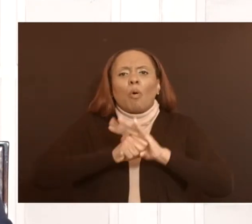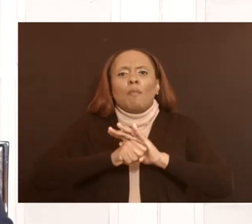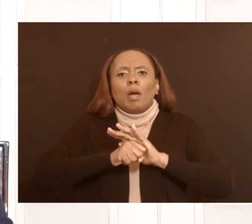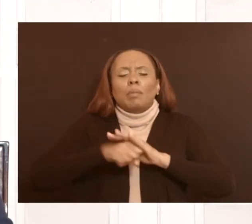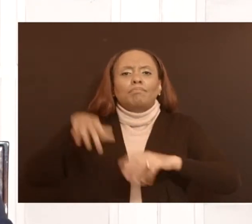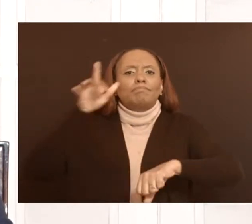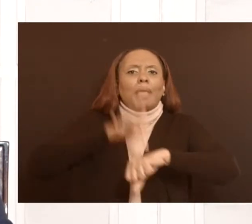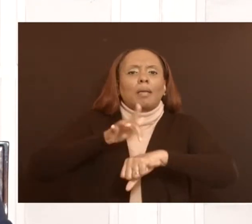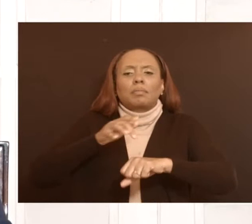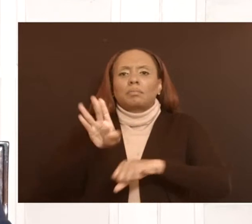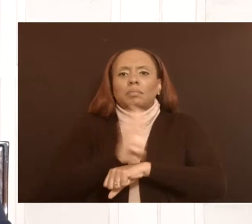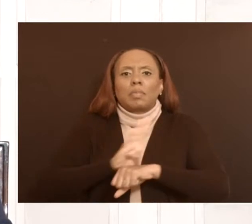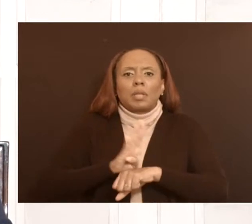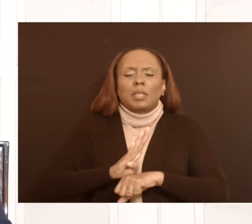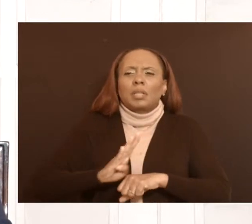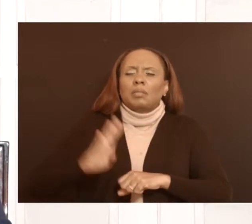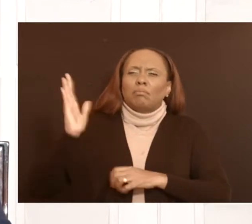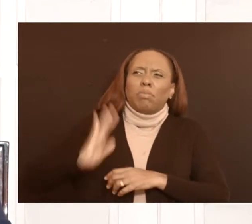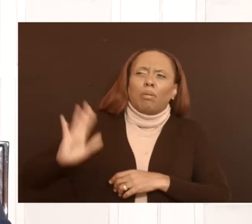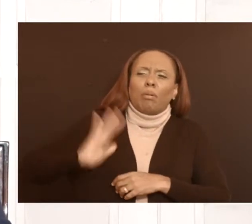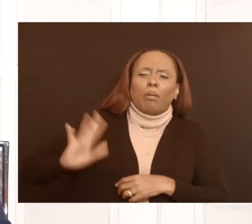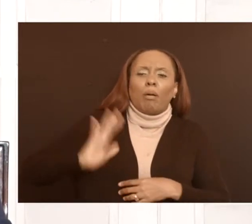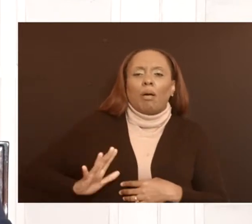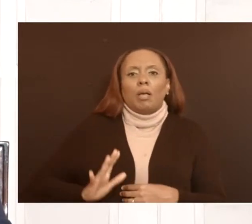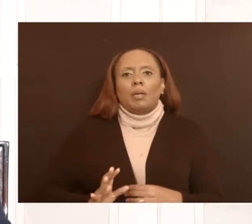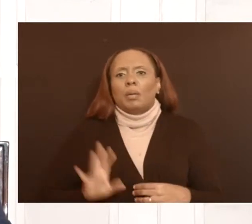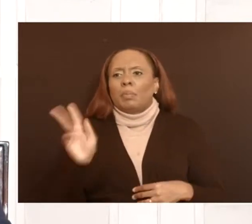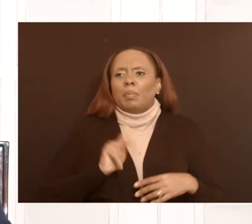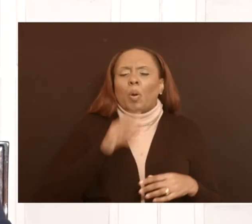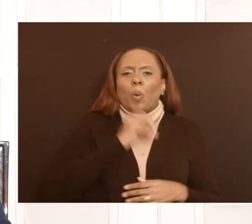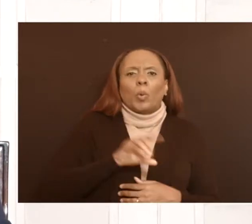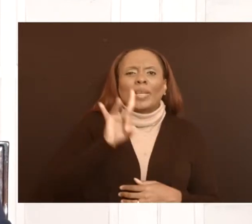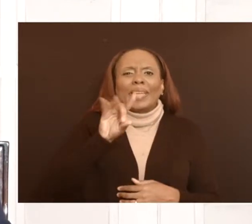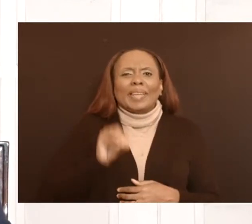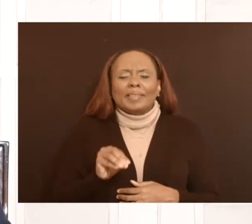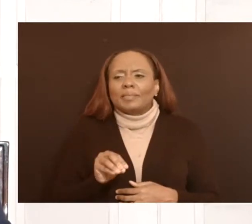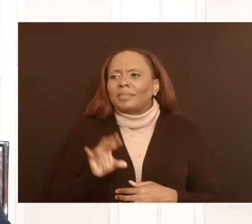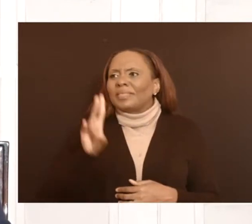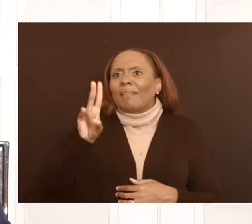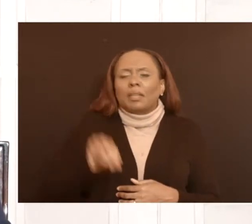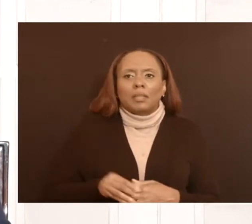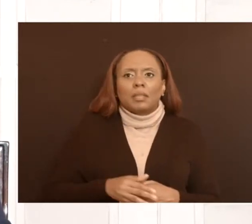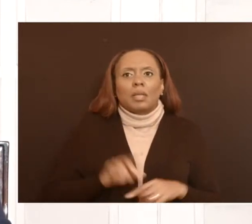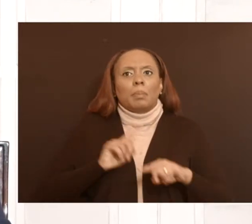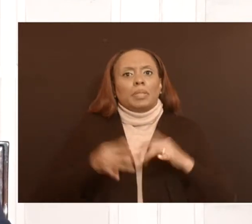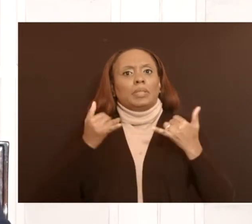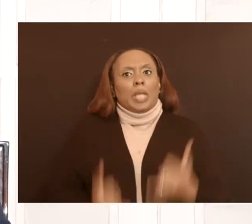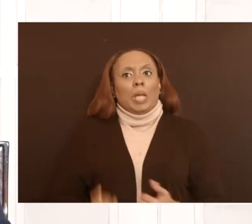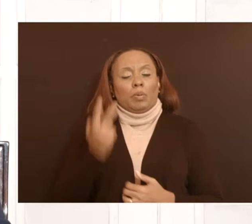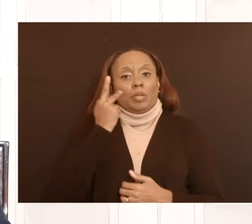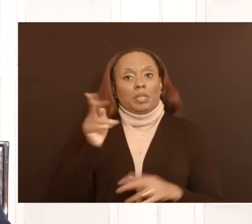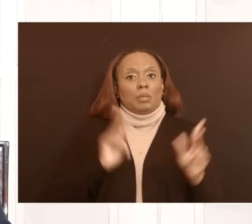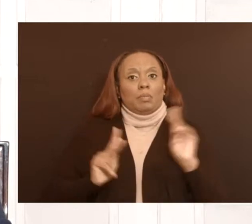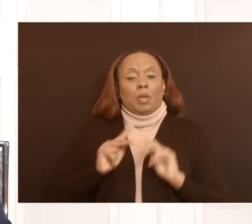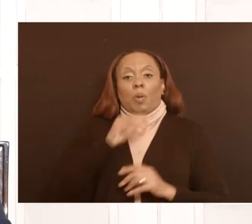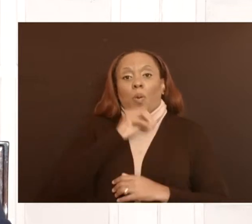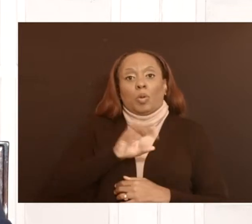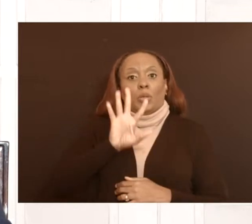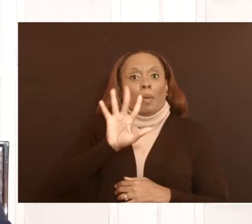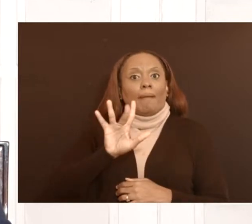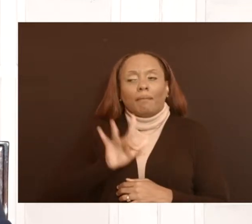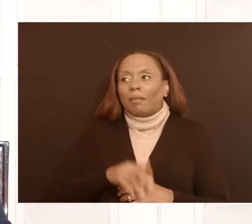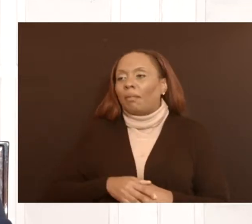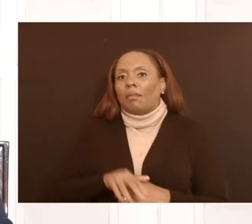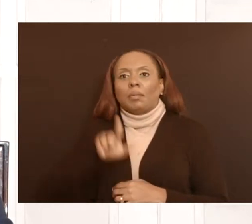particular part that we've seen, we're having many young people between the ages, I think our average age is somewhere between 25 and 27, and that